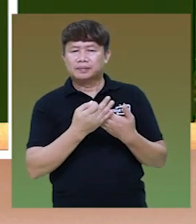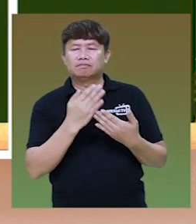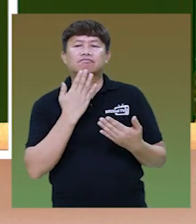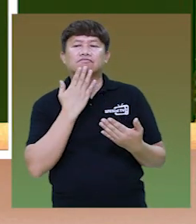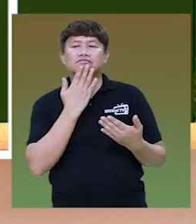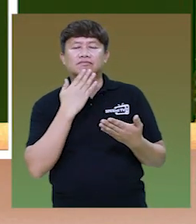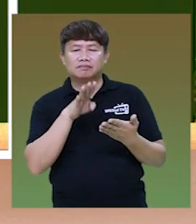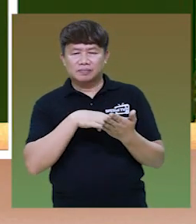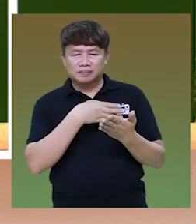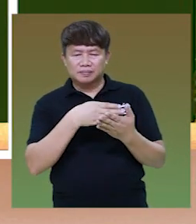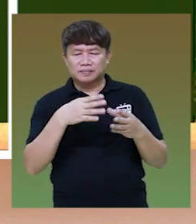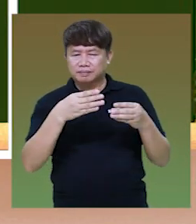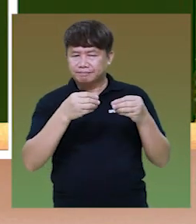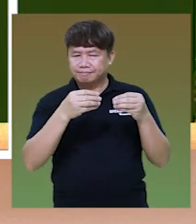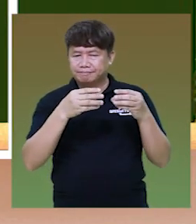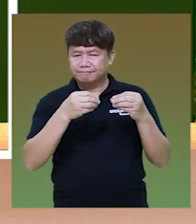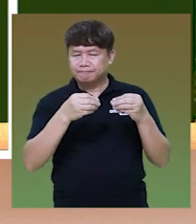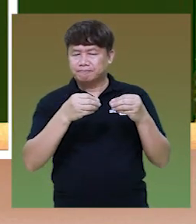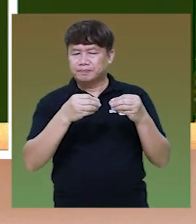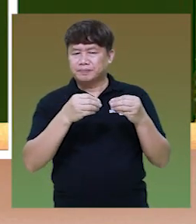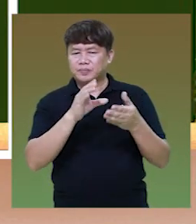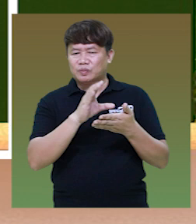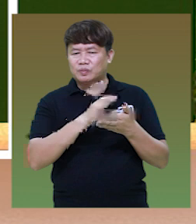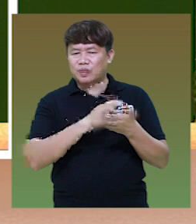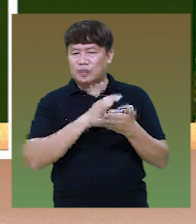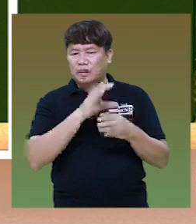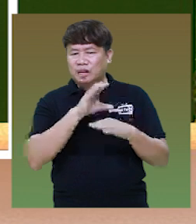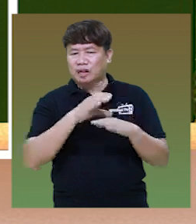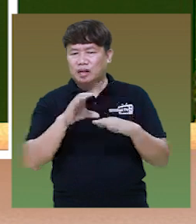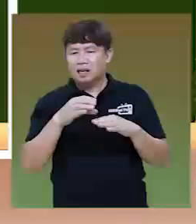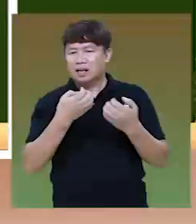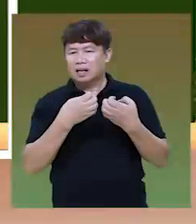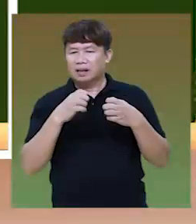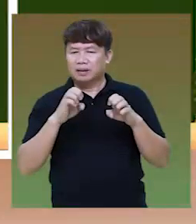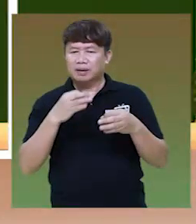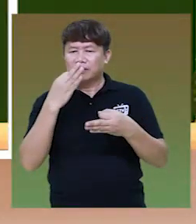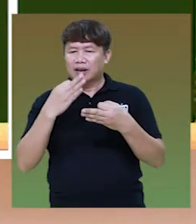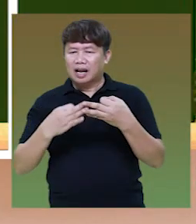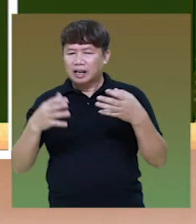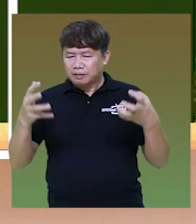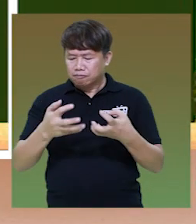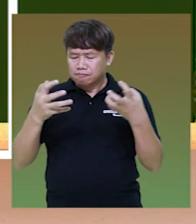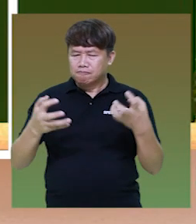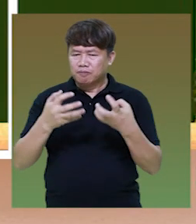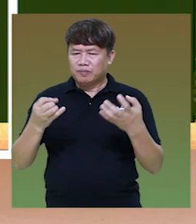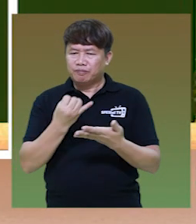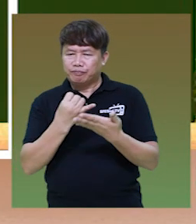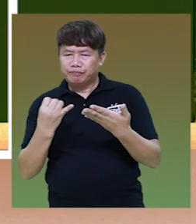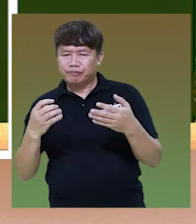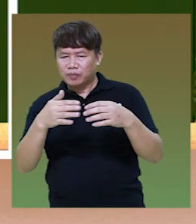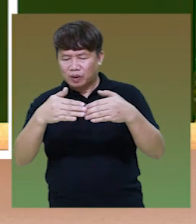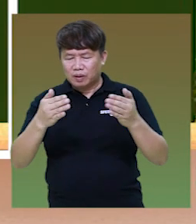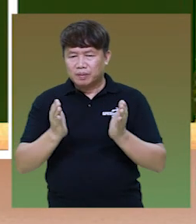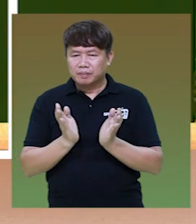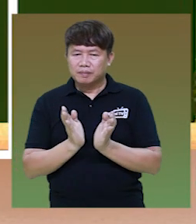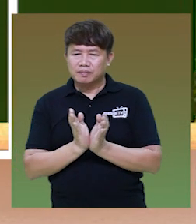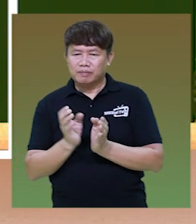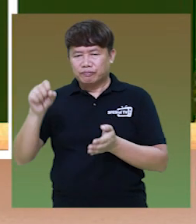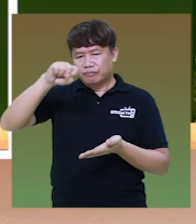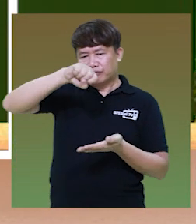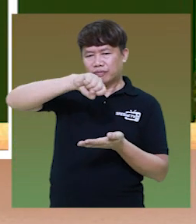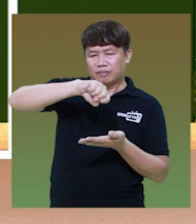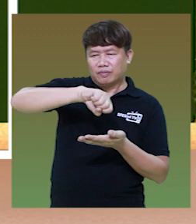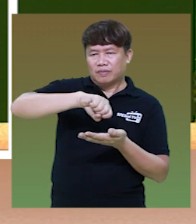eggs. Finally, they mixed all the ingredients in the bowl and poured the mixture in the baking